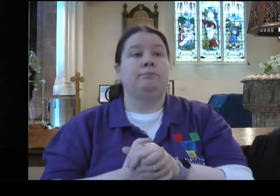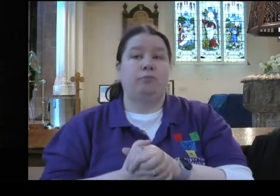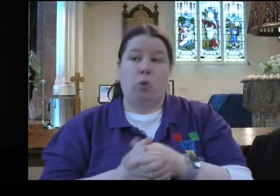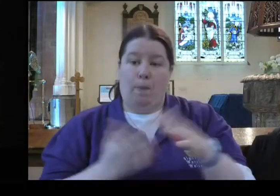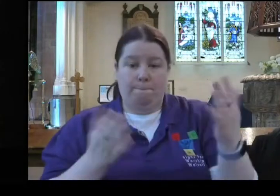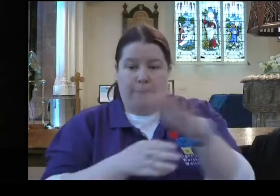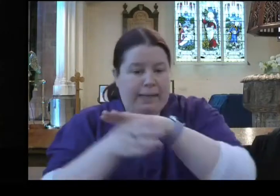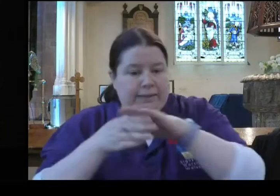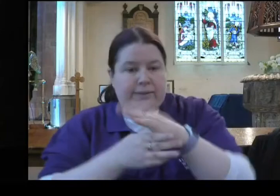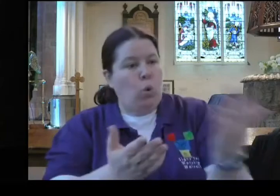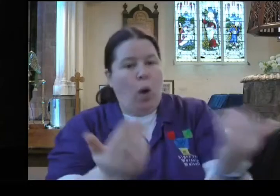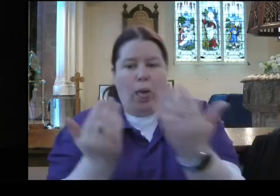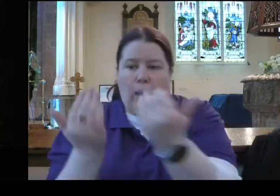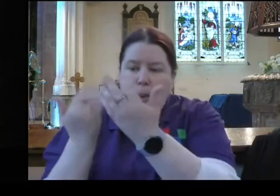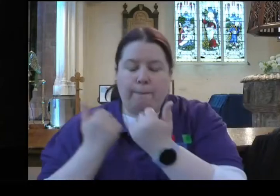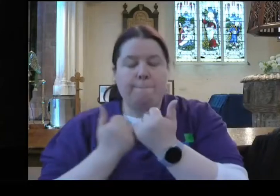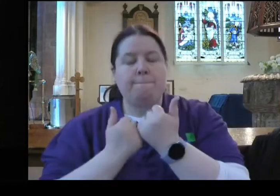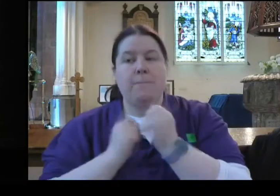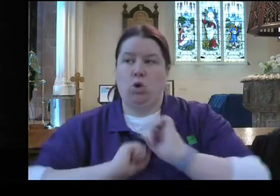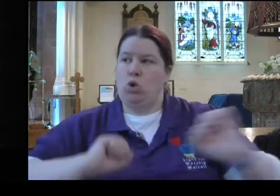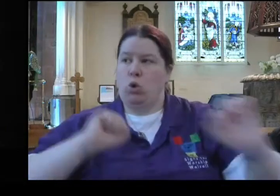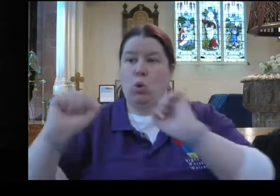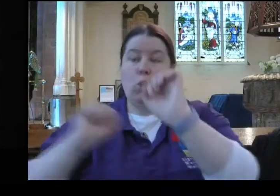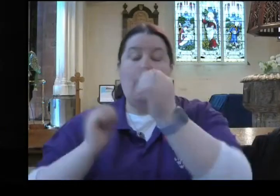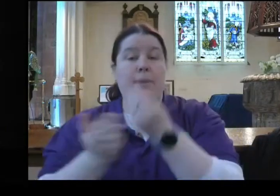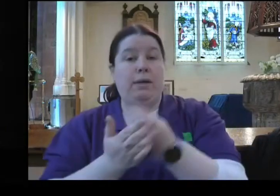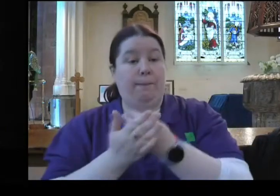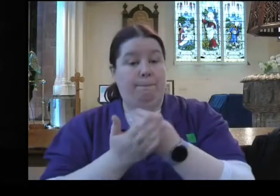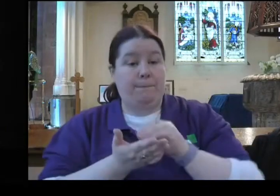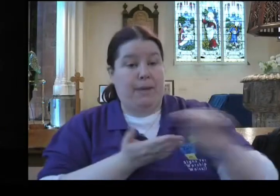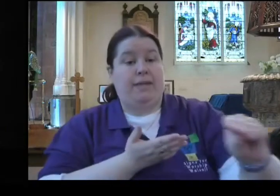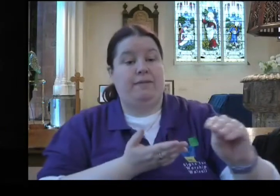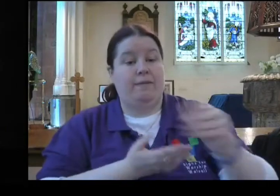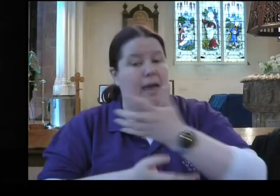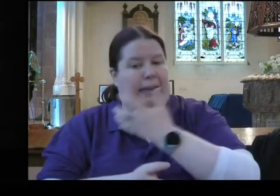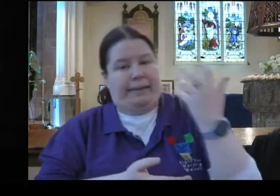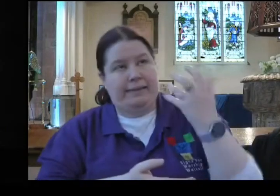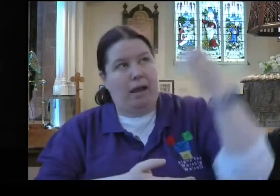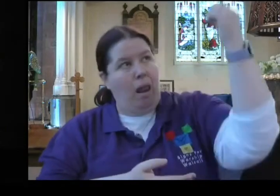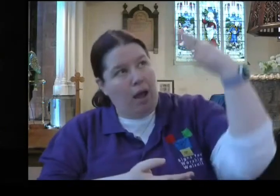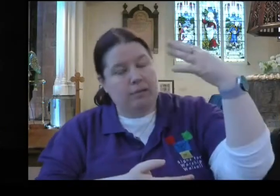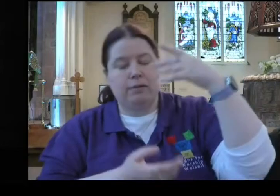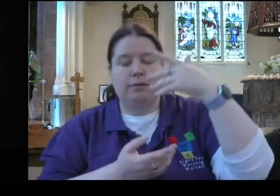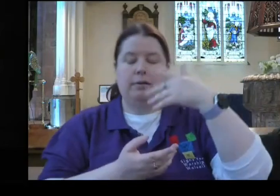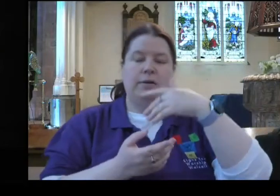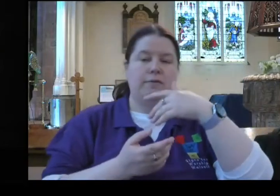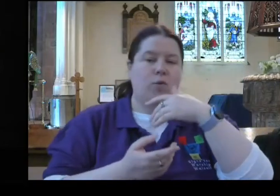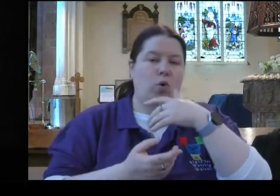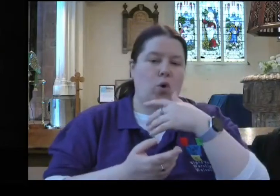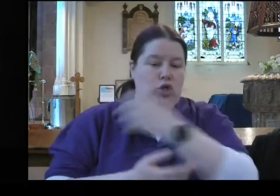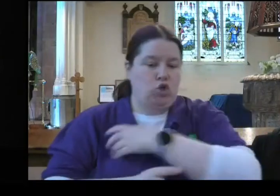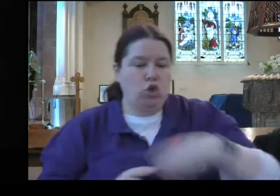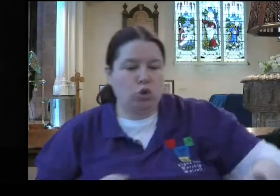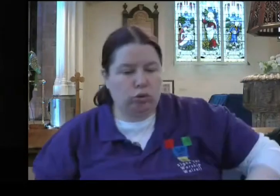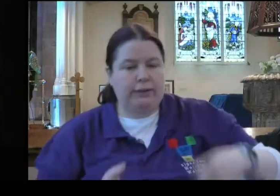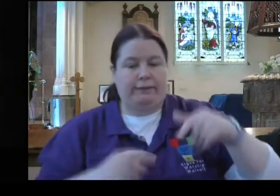welcome. Your money pays for the heating and lighting and the insurance of this building and the